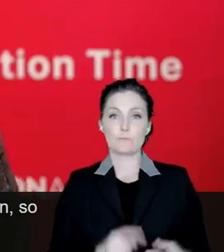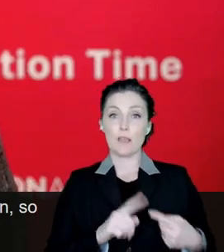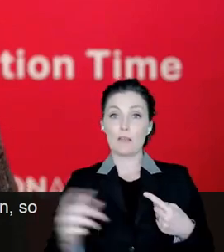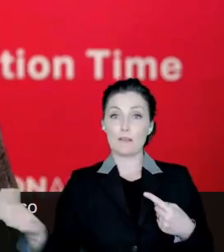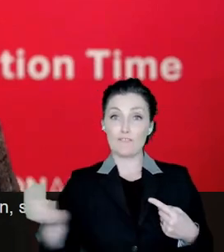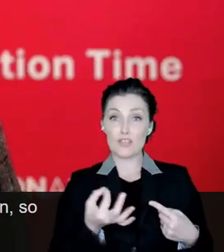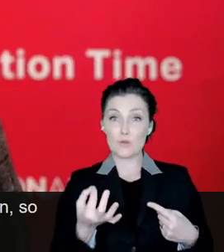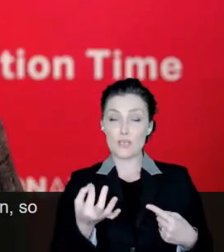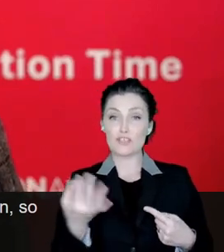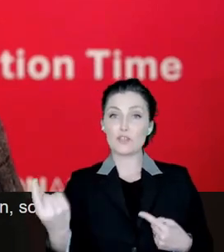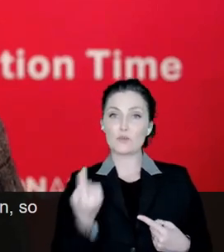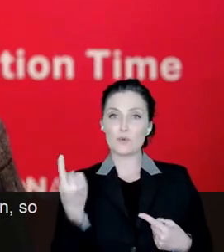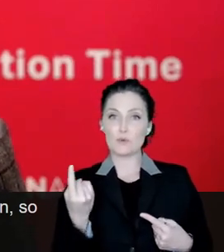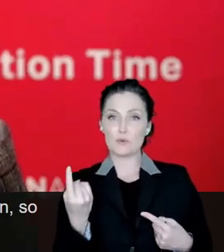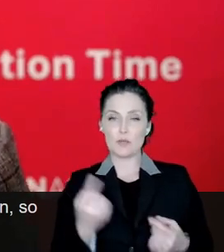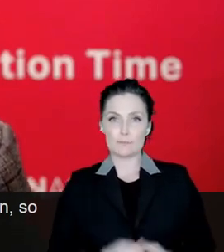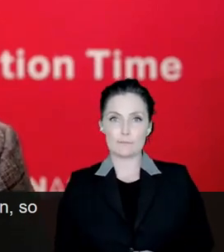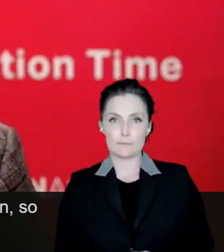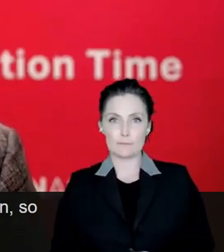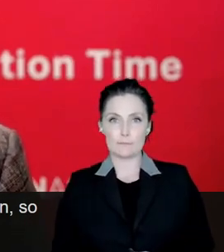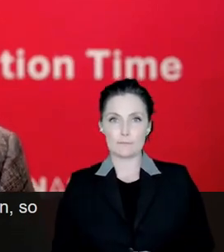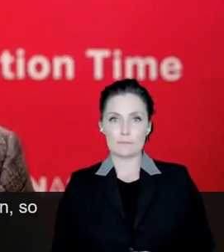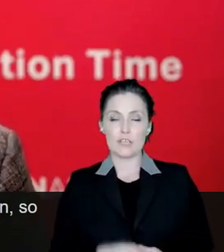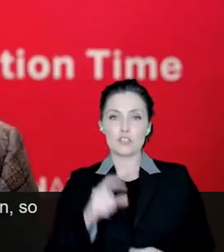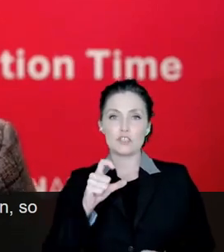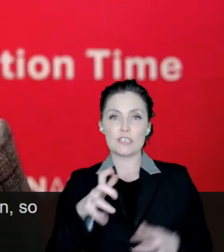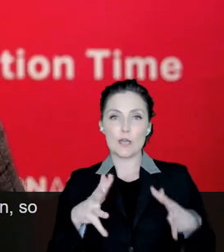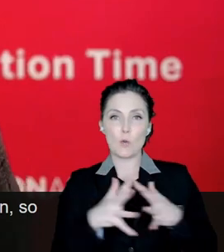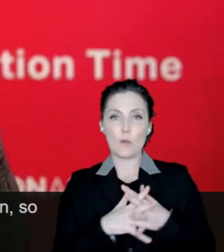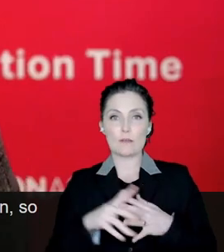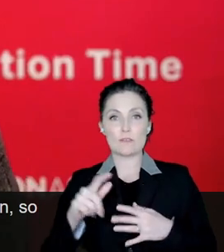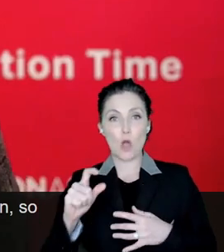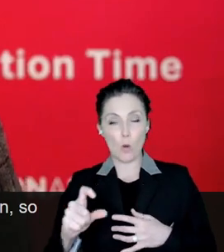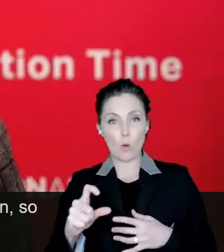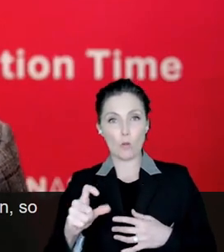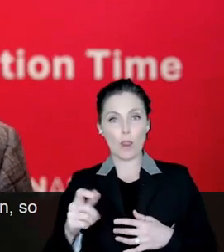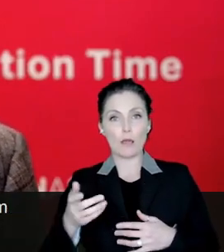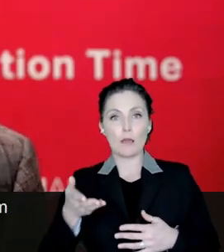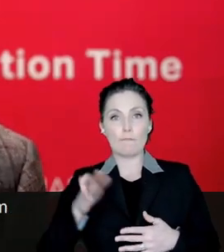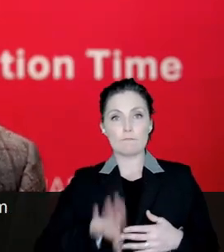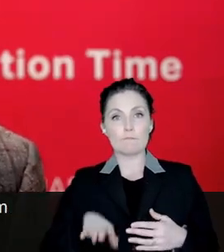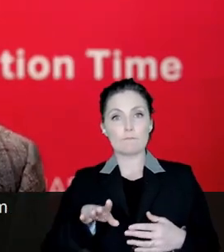comes from Chino Wills Cole from the London Borough